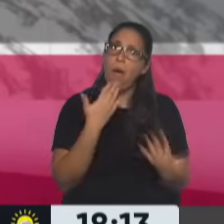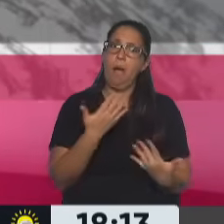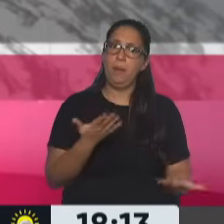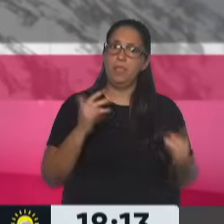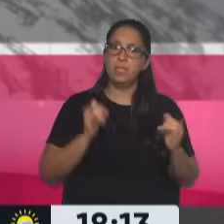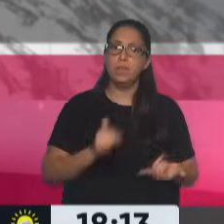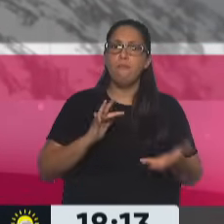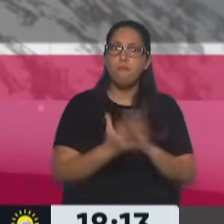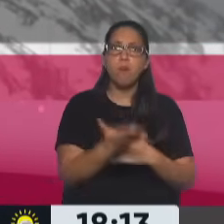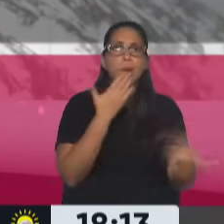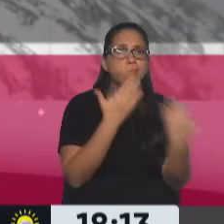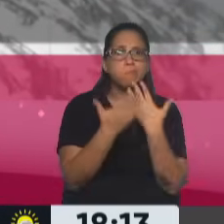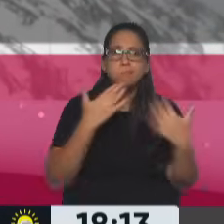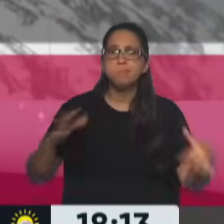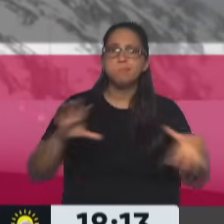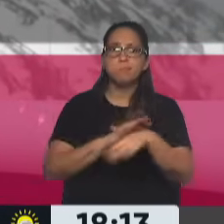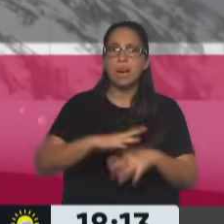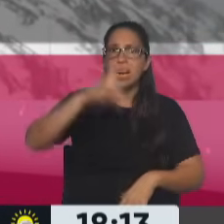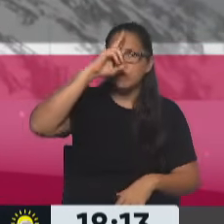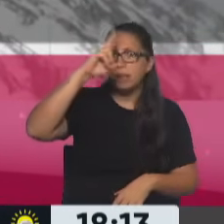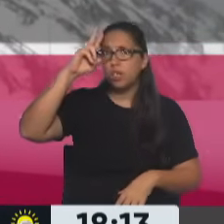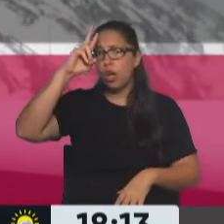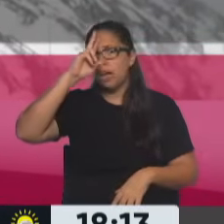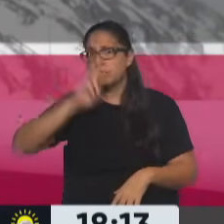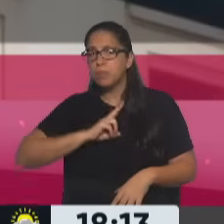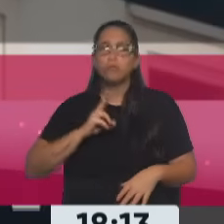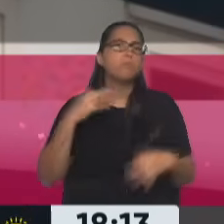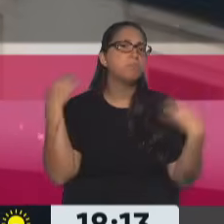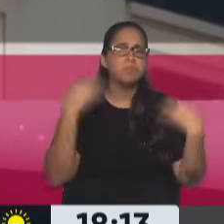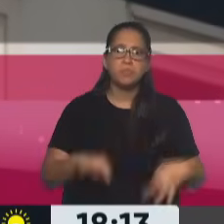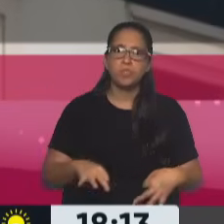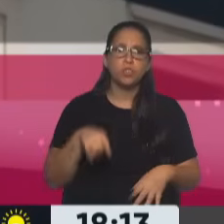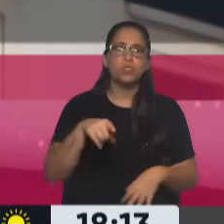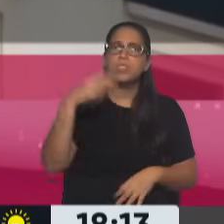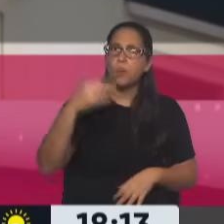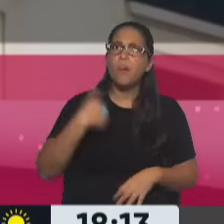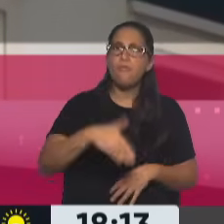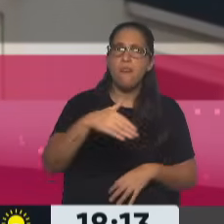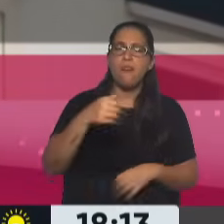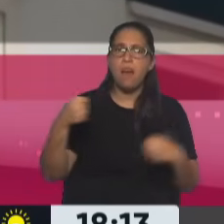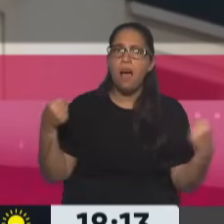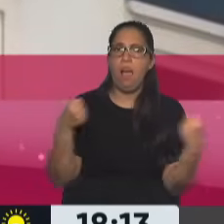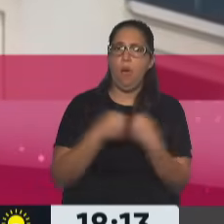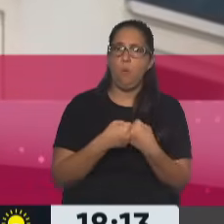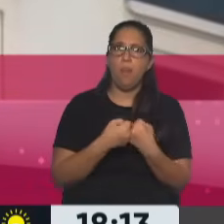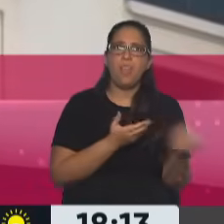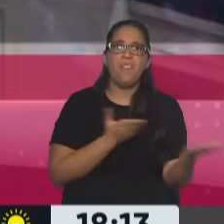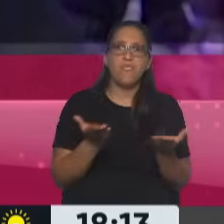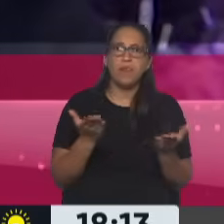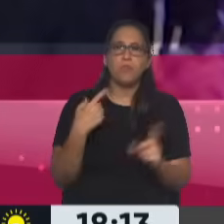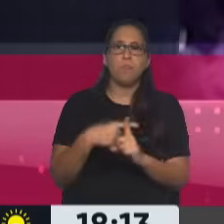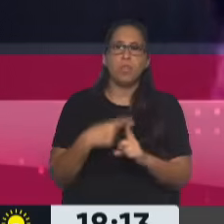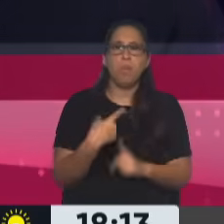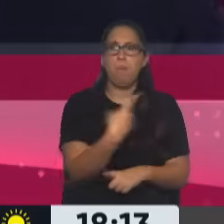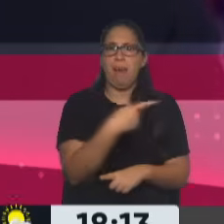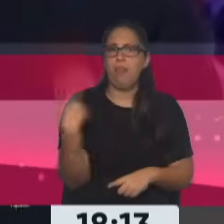the right channels in a respectful manner. Then I'm sure we can work something out that benefits all of us. I